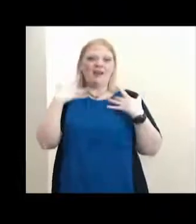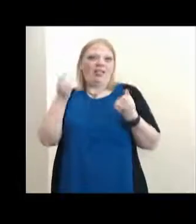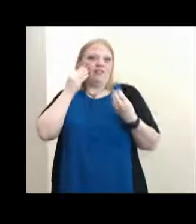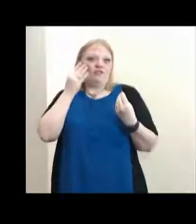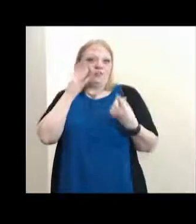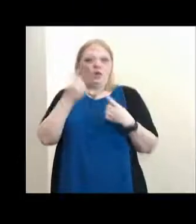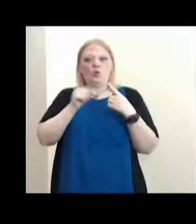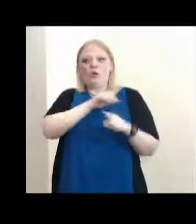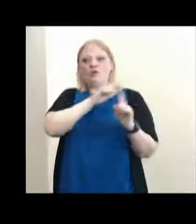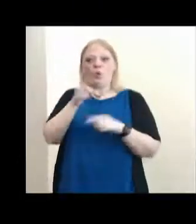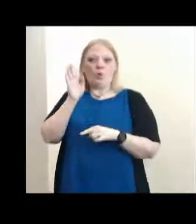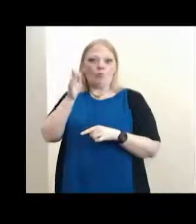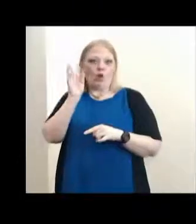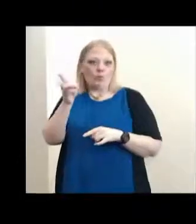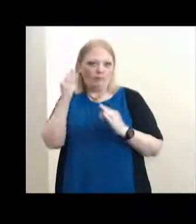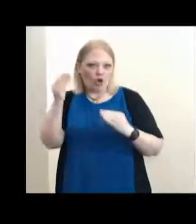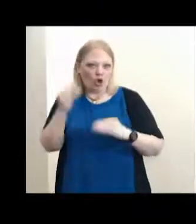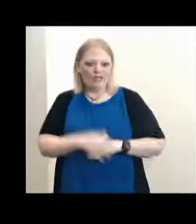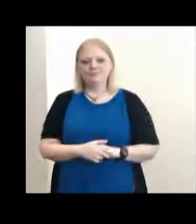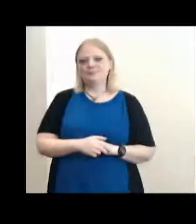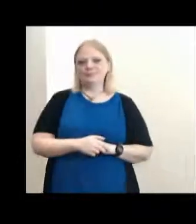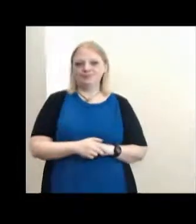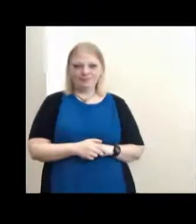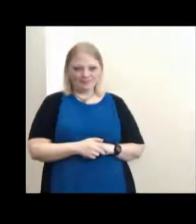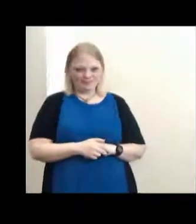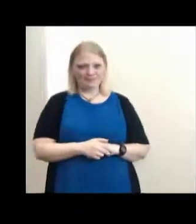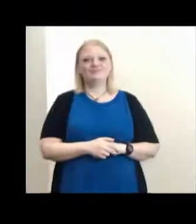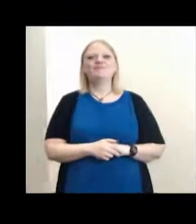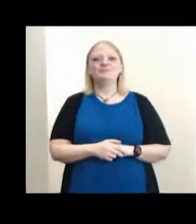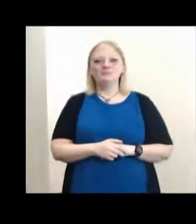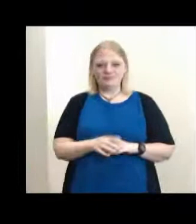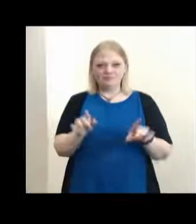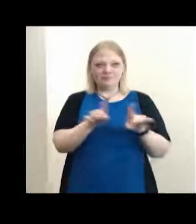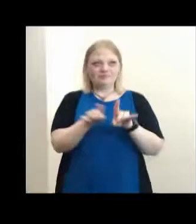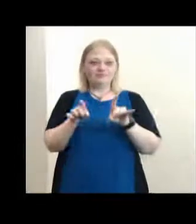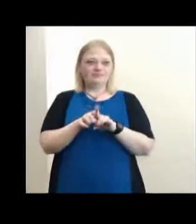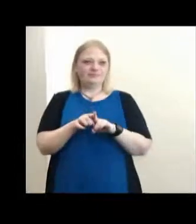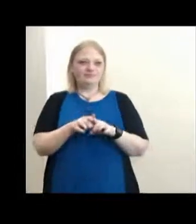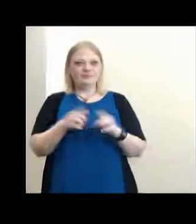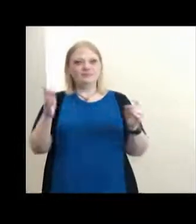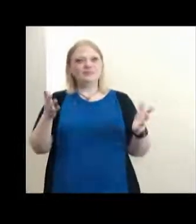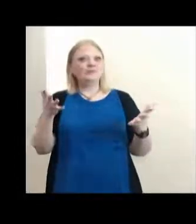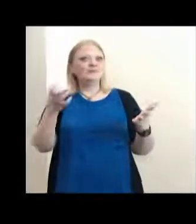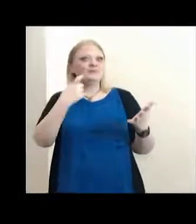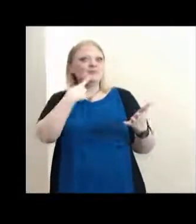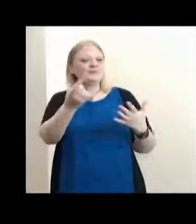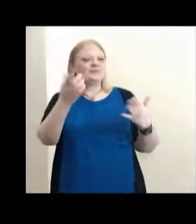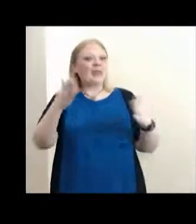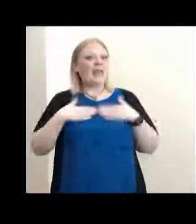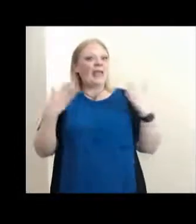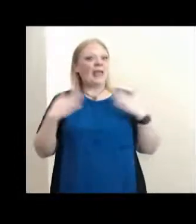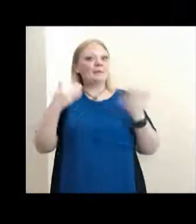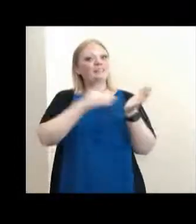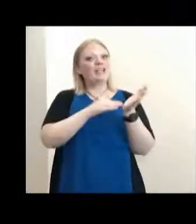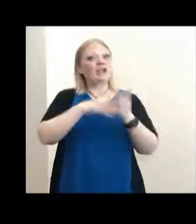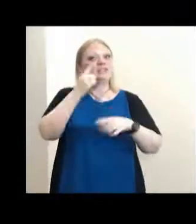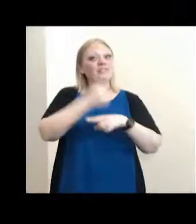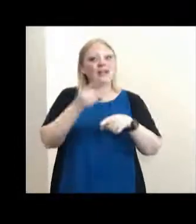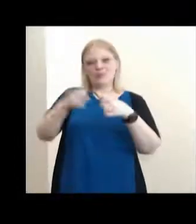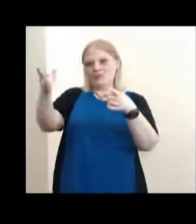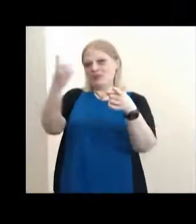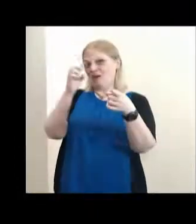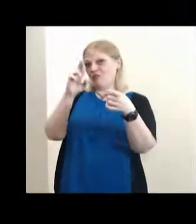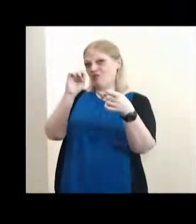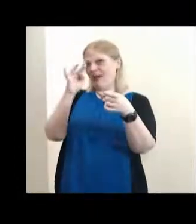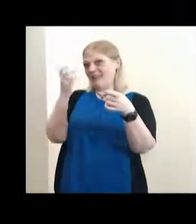at the Broadway Market. So also want to wish a happy Doctor's Day to Dr. Nylander